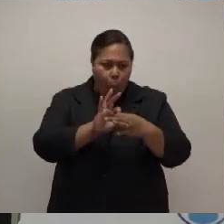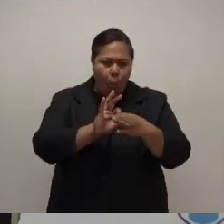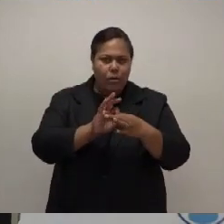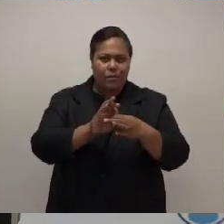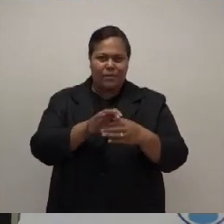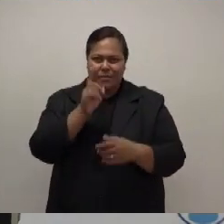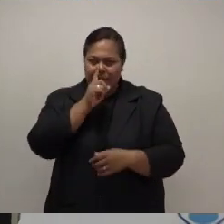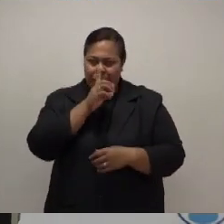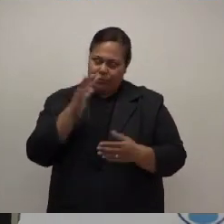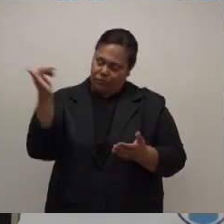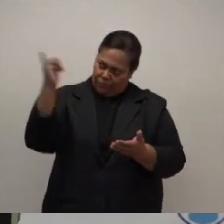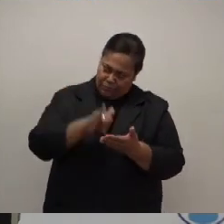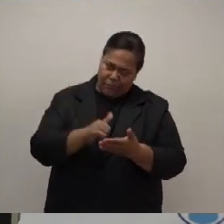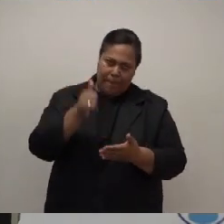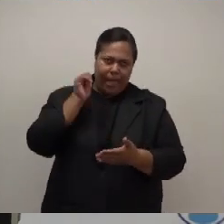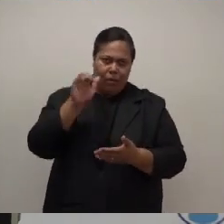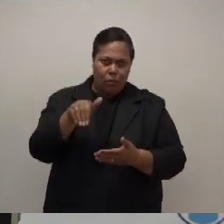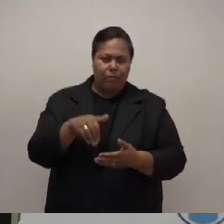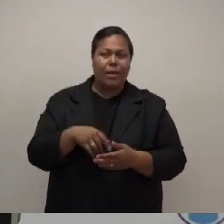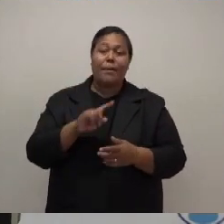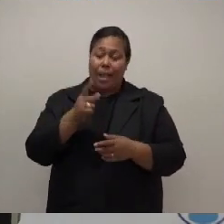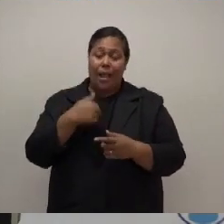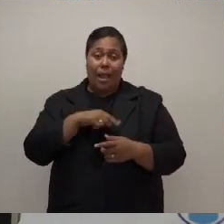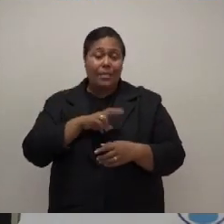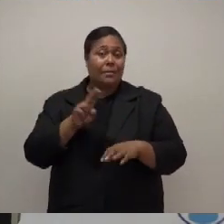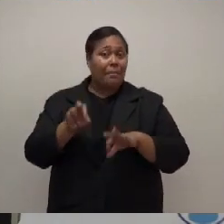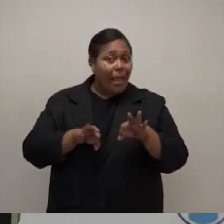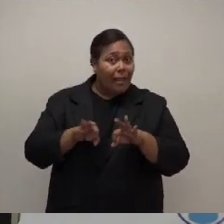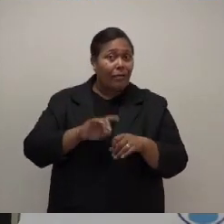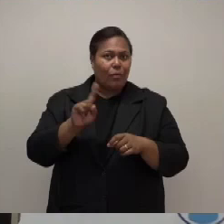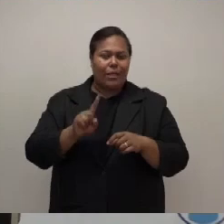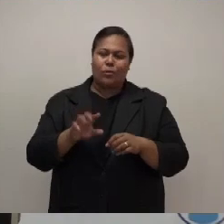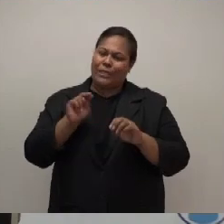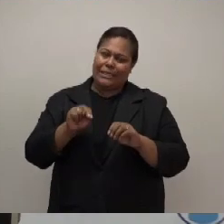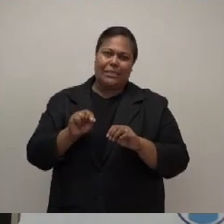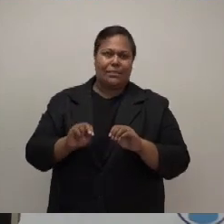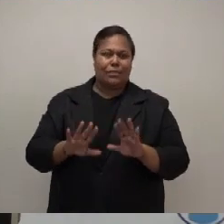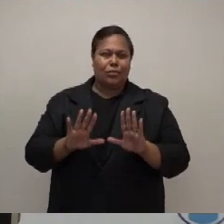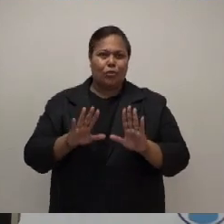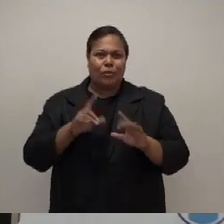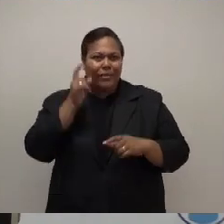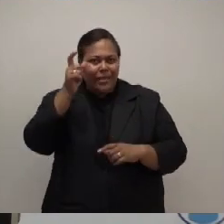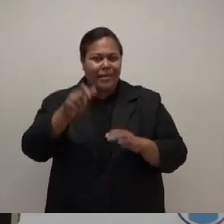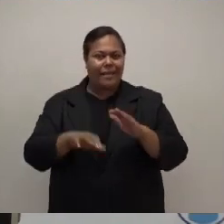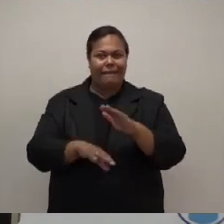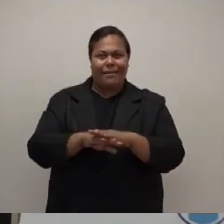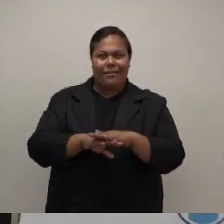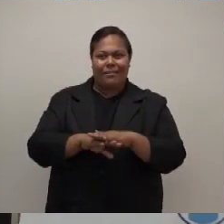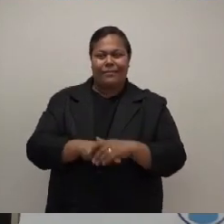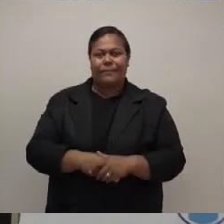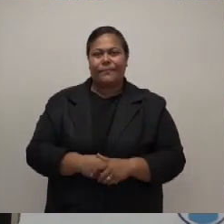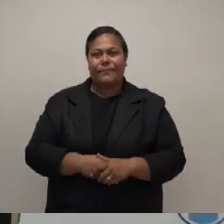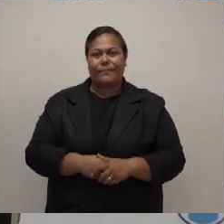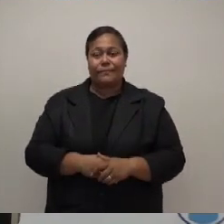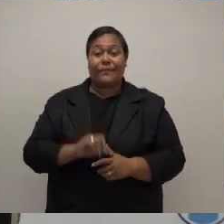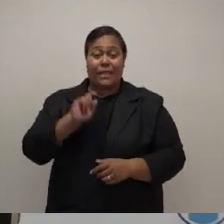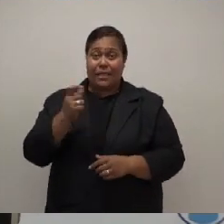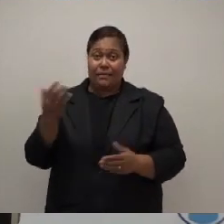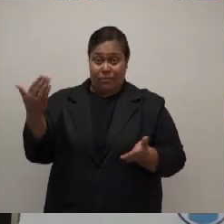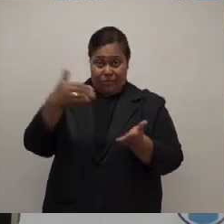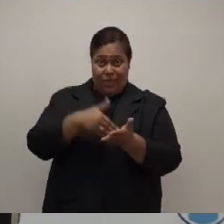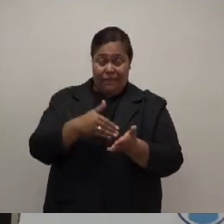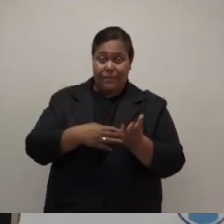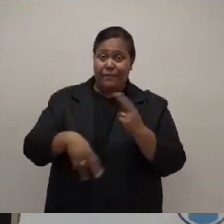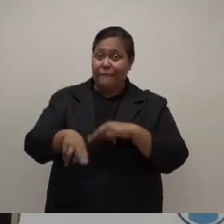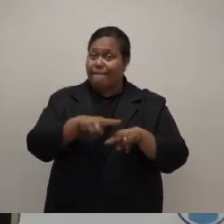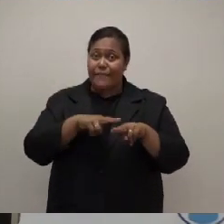can aim for the next best thing, absolute containment. So long as those entering Fiji pose no risk